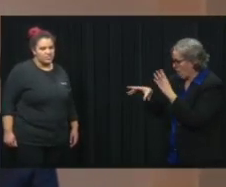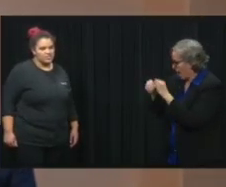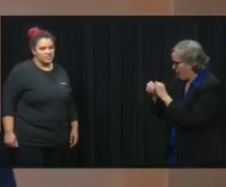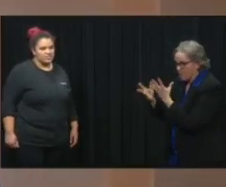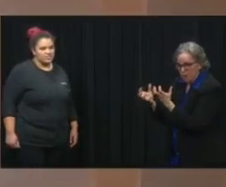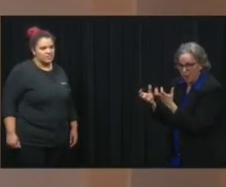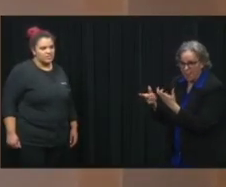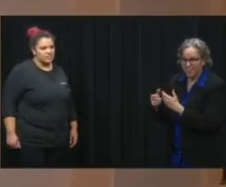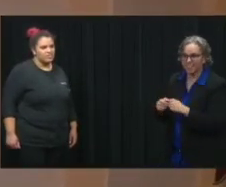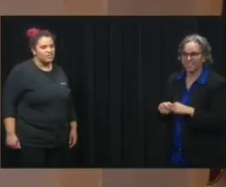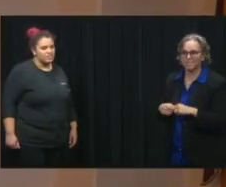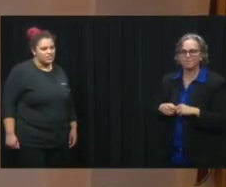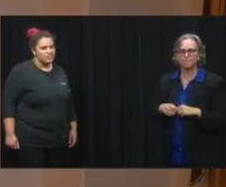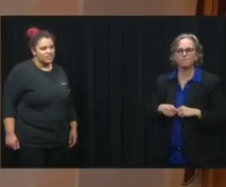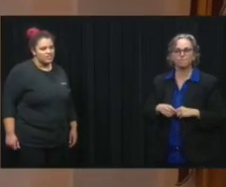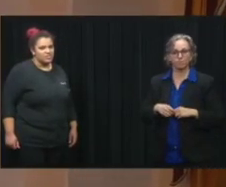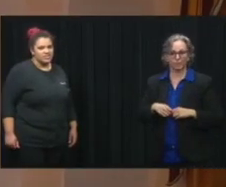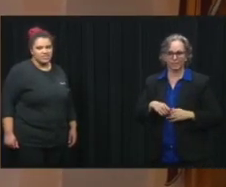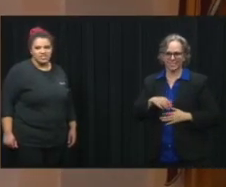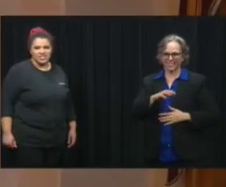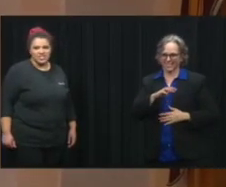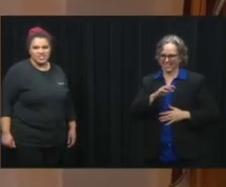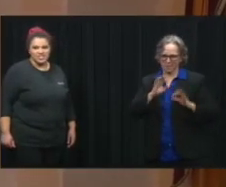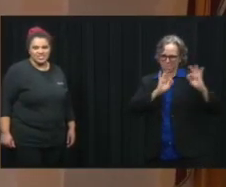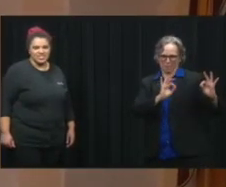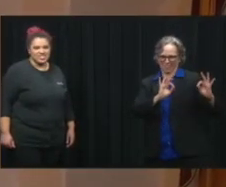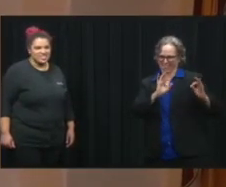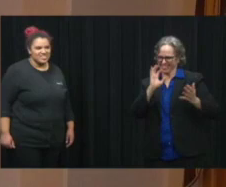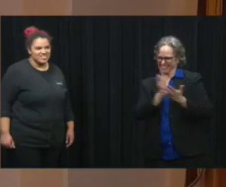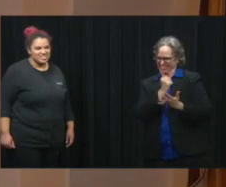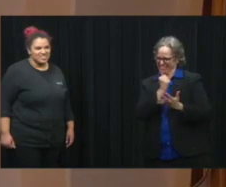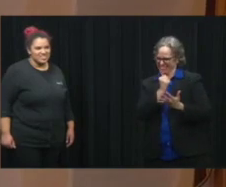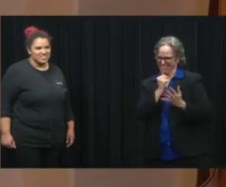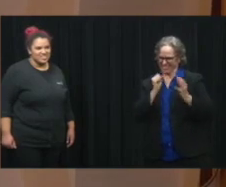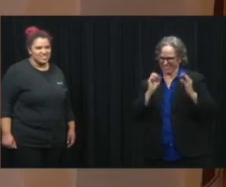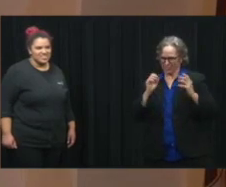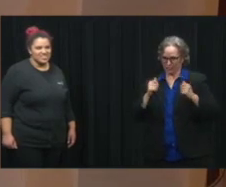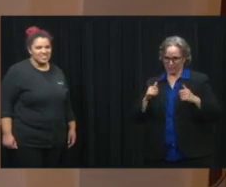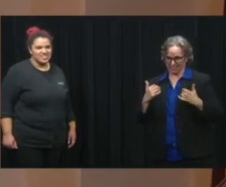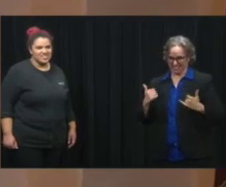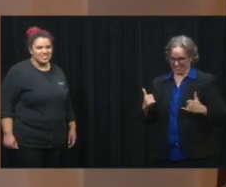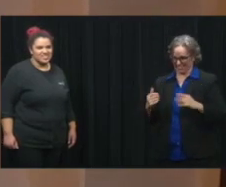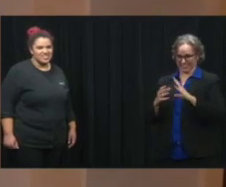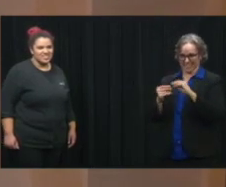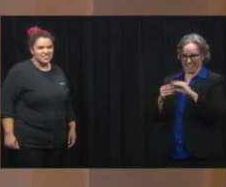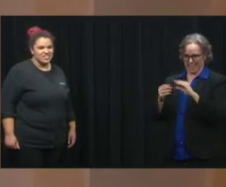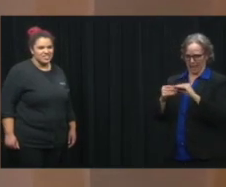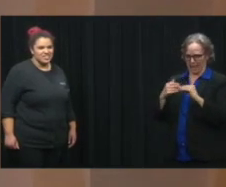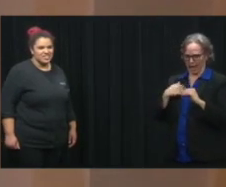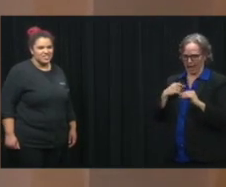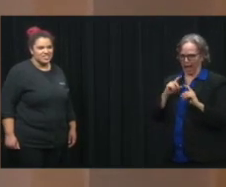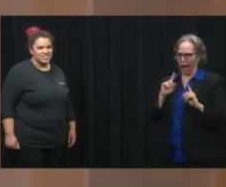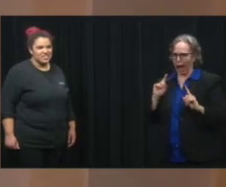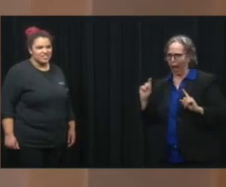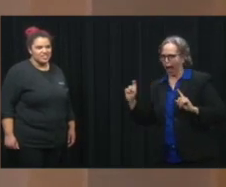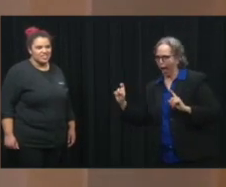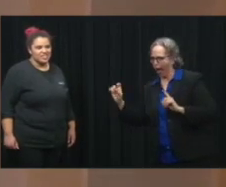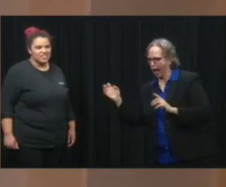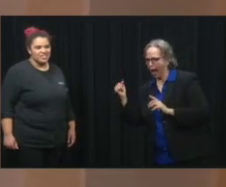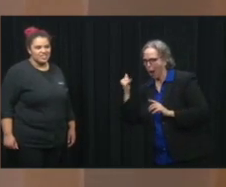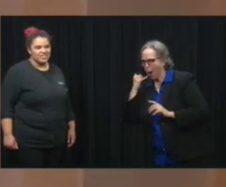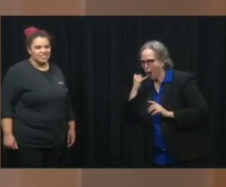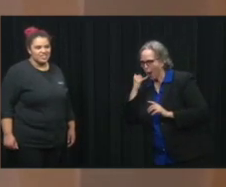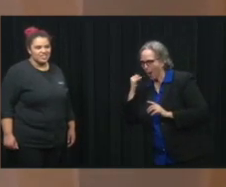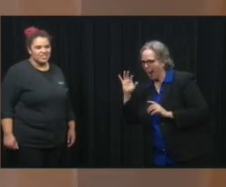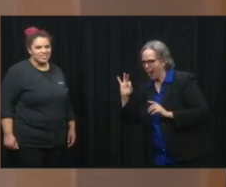It's an amazing timing for that question, because actually during the middle of this press conference, I stepped out and took a call from the FDA, who is